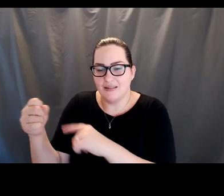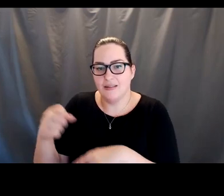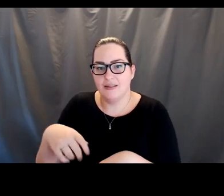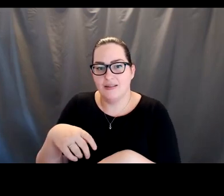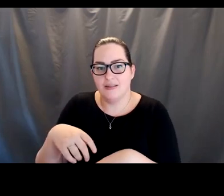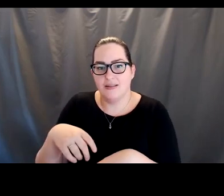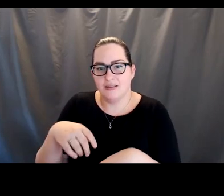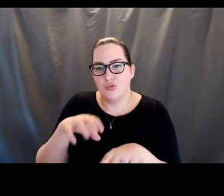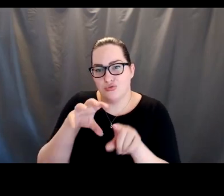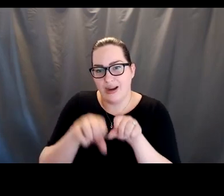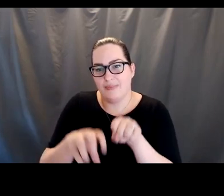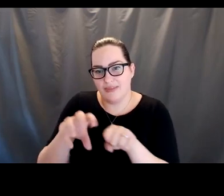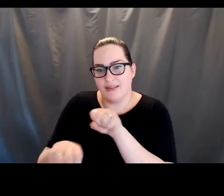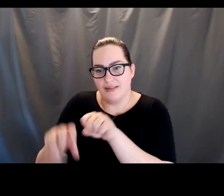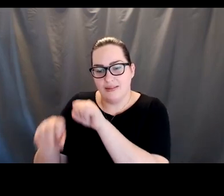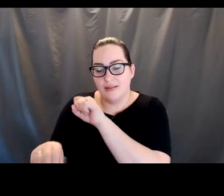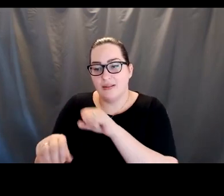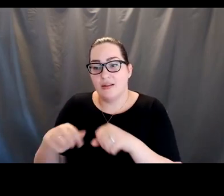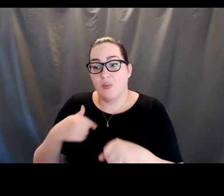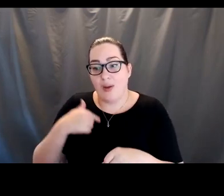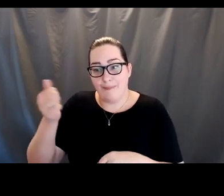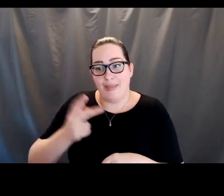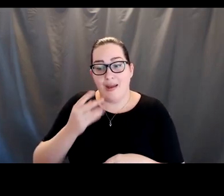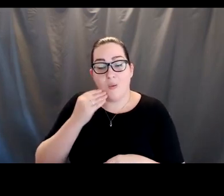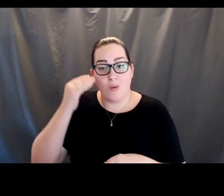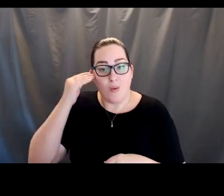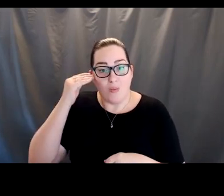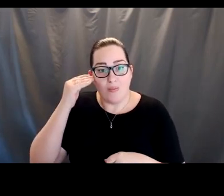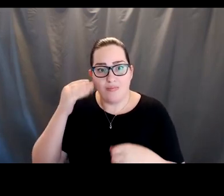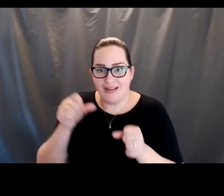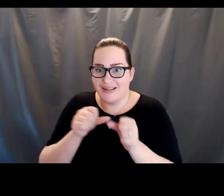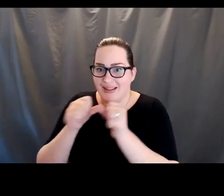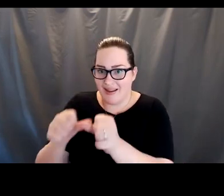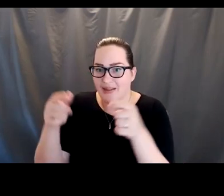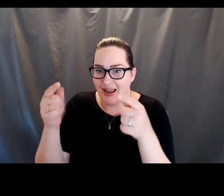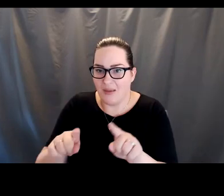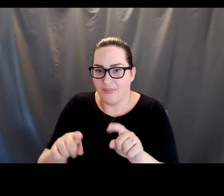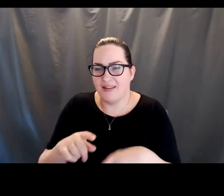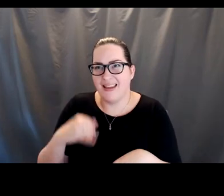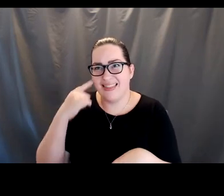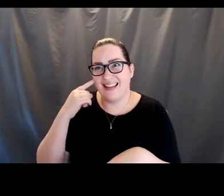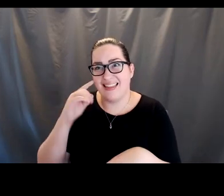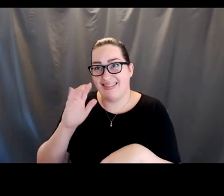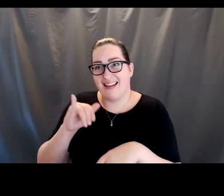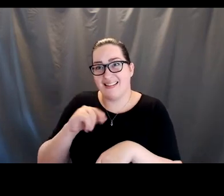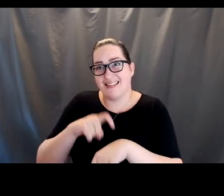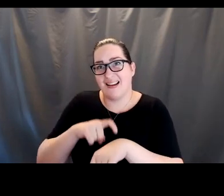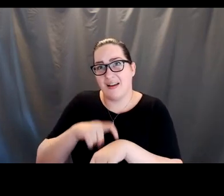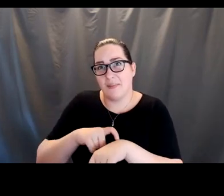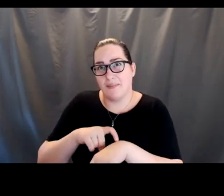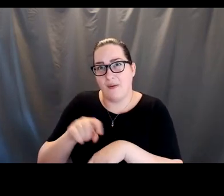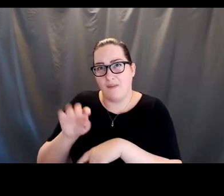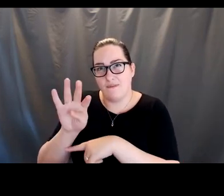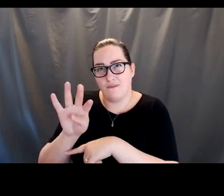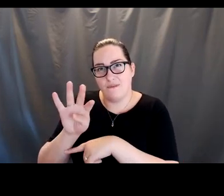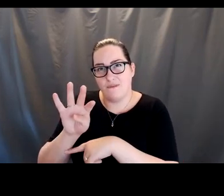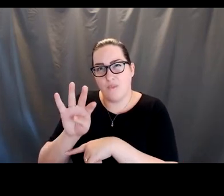kept happening. Actually, I think there were more like 40 something at that point. So I got home in the beginning of